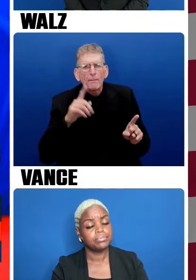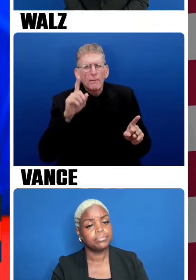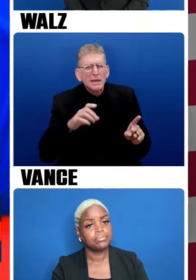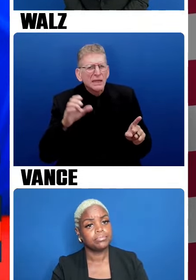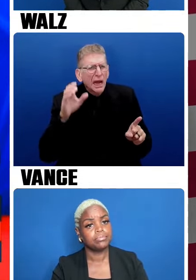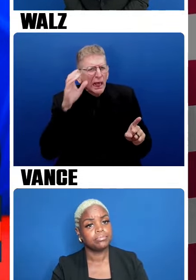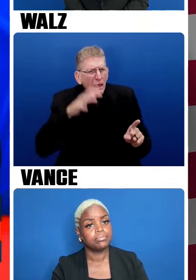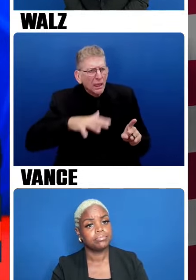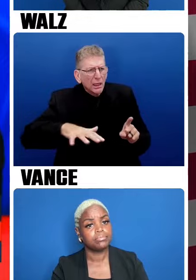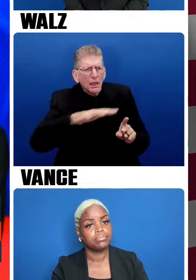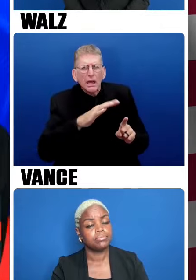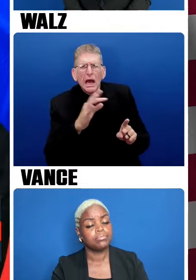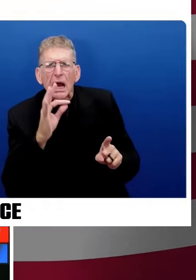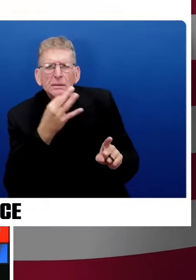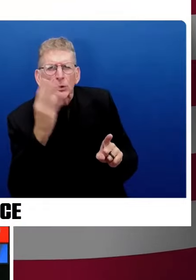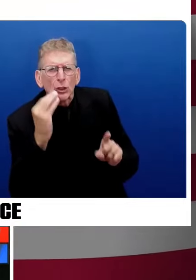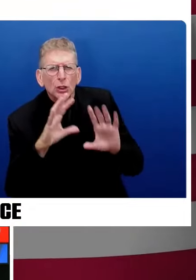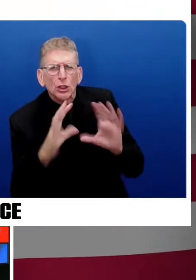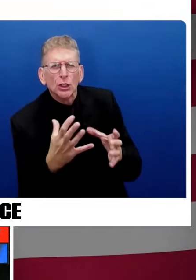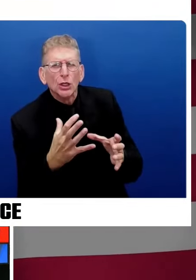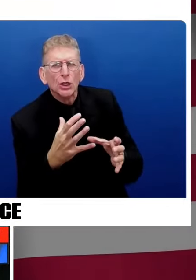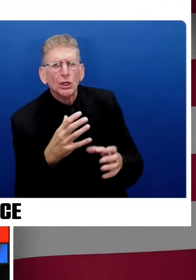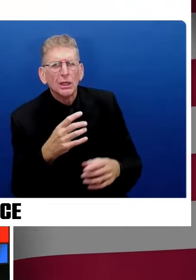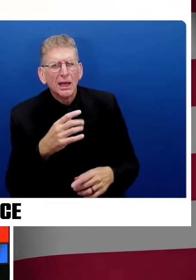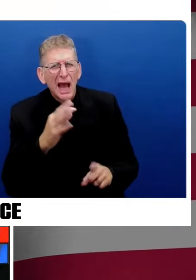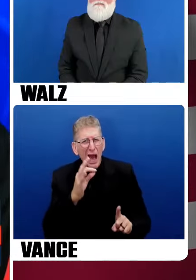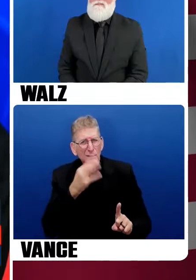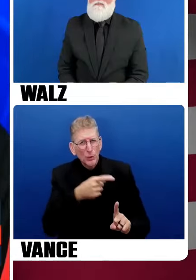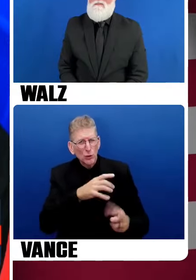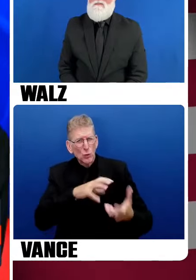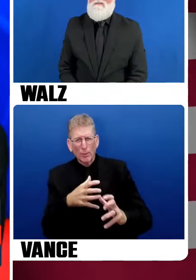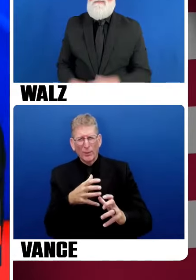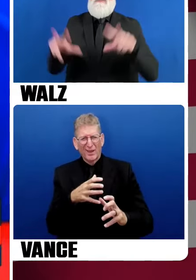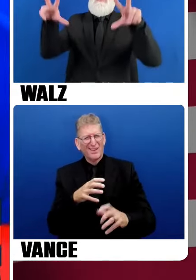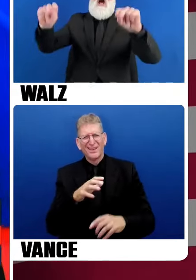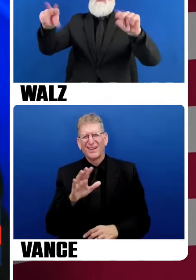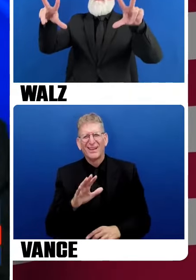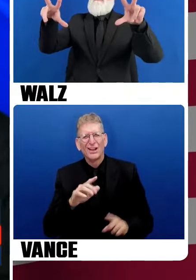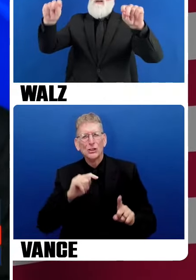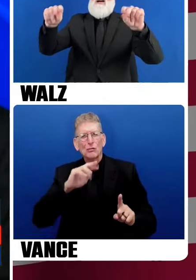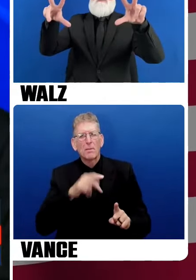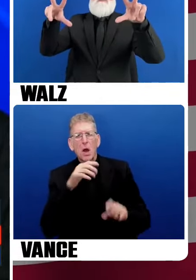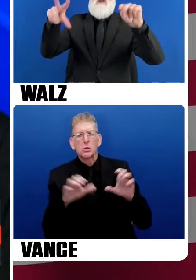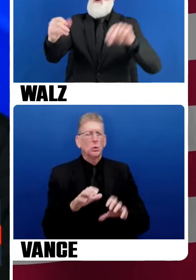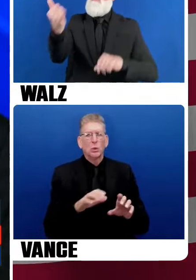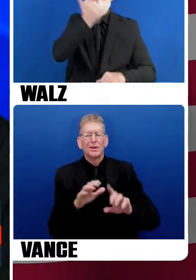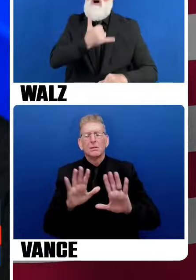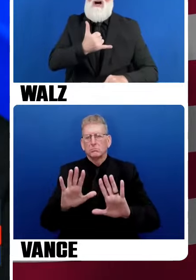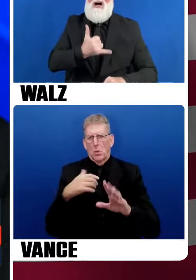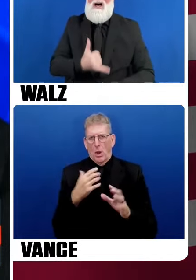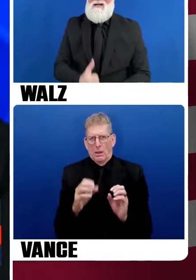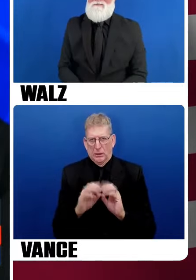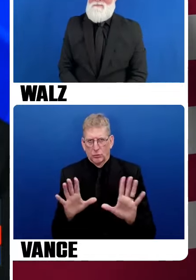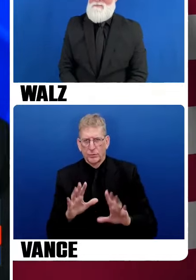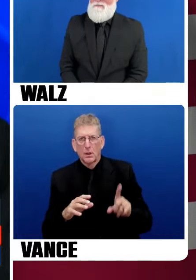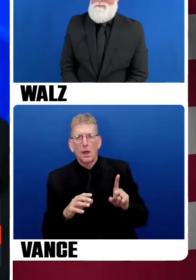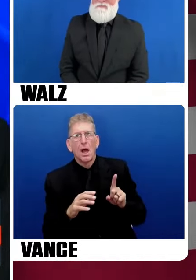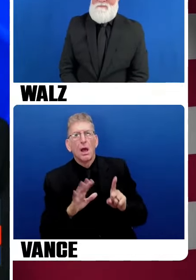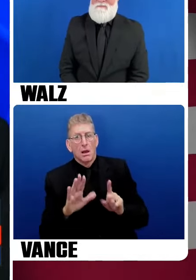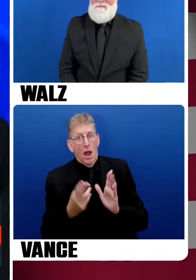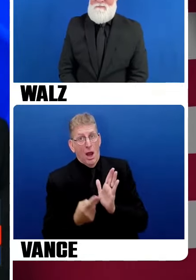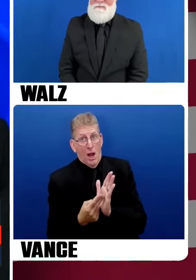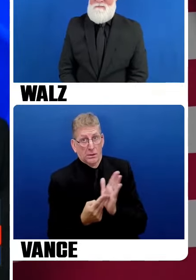do nearly as good of a job as the statistics that's a gross generalization. that he did. So what Tim Walz is doing, and I honestly, Tim, I think you got a tough job here,